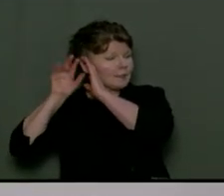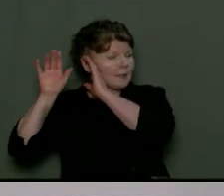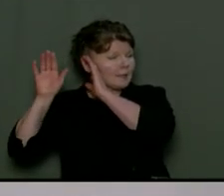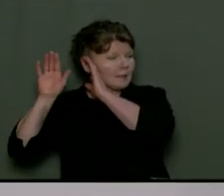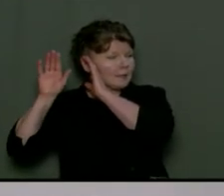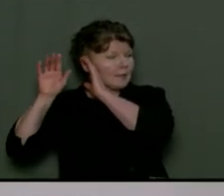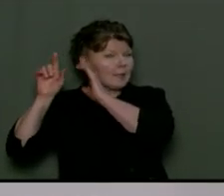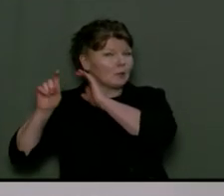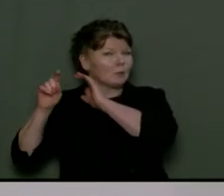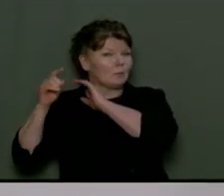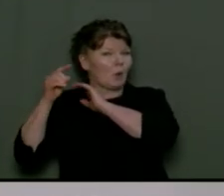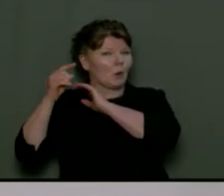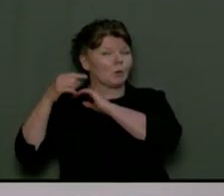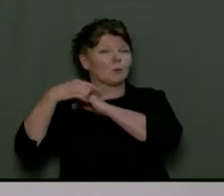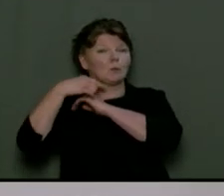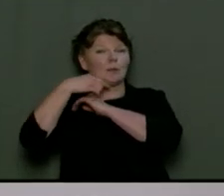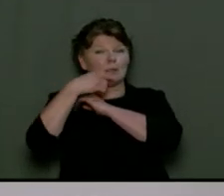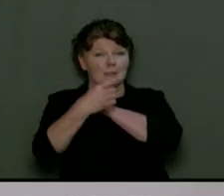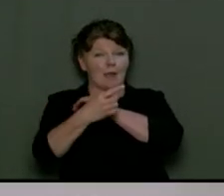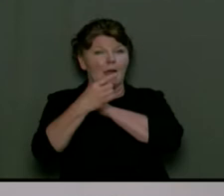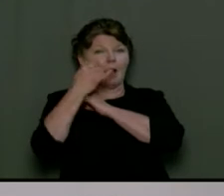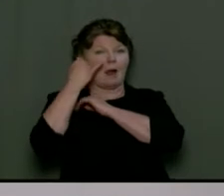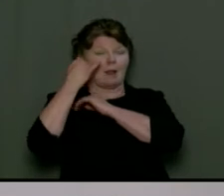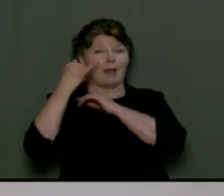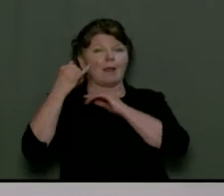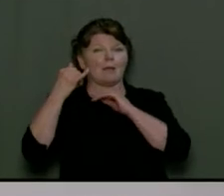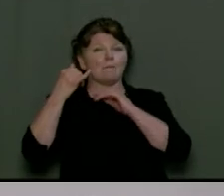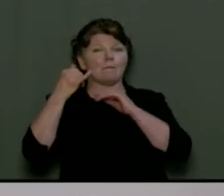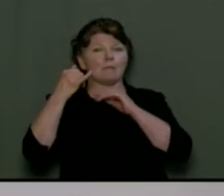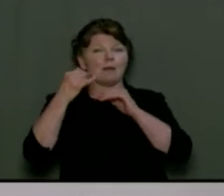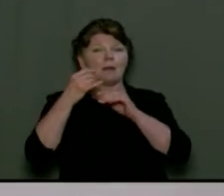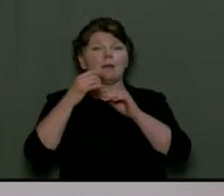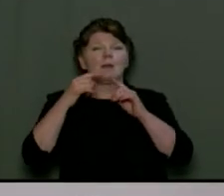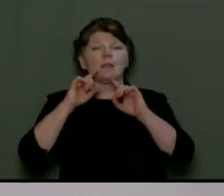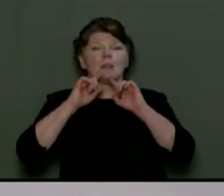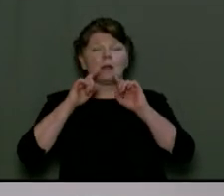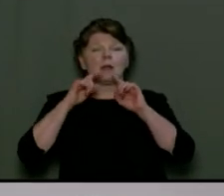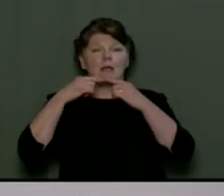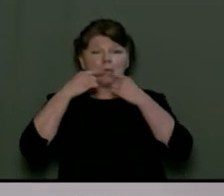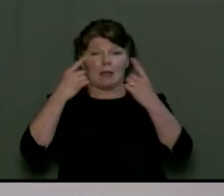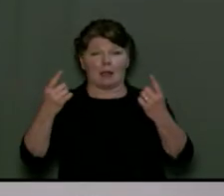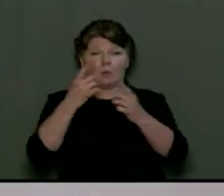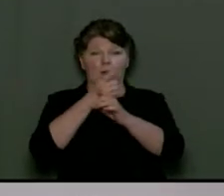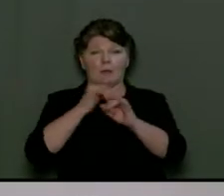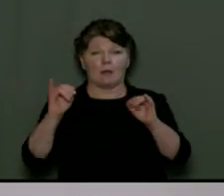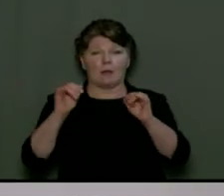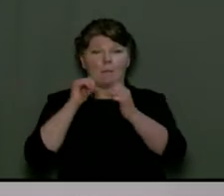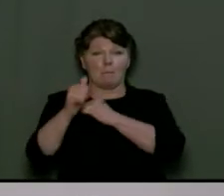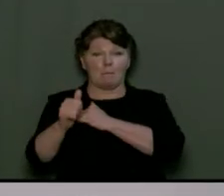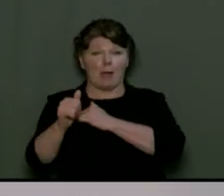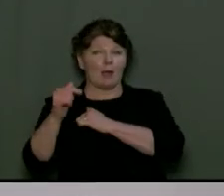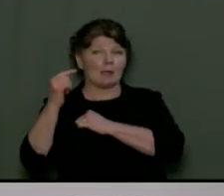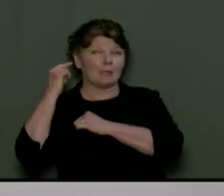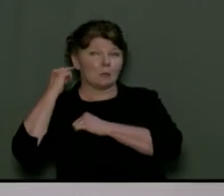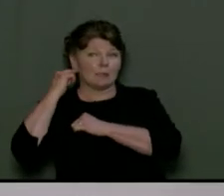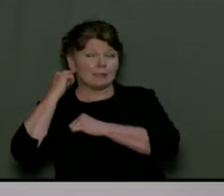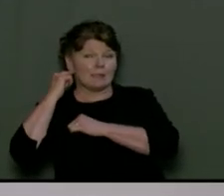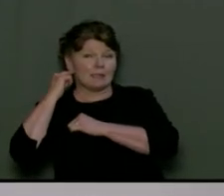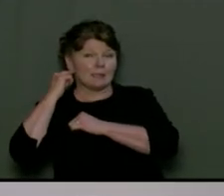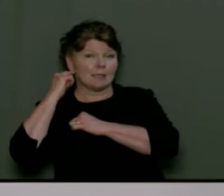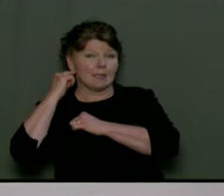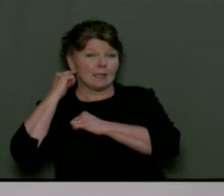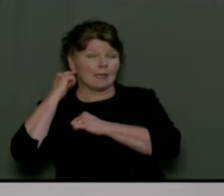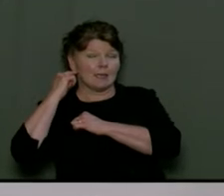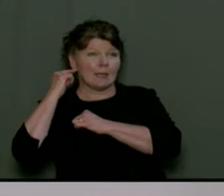he was supposed to give the signal if the Declaration of Independence was passed. And he was listening, and he was